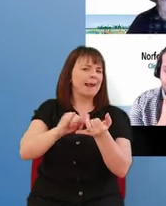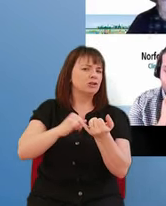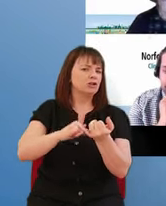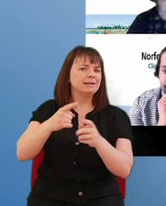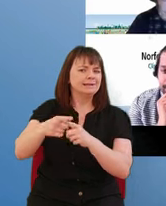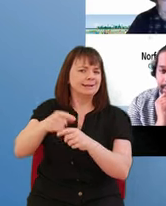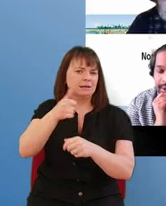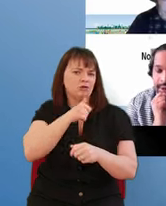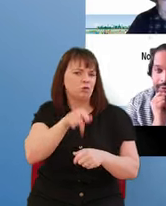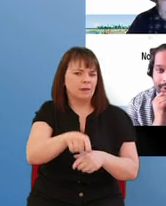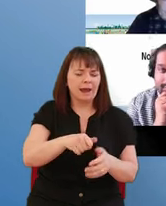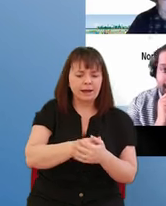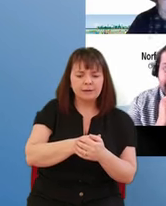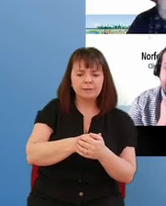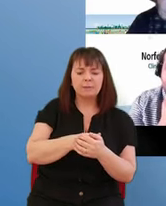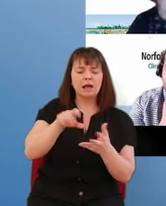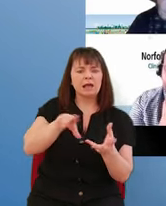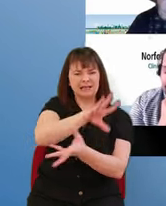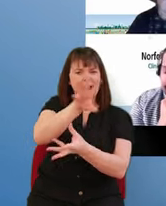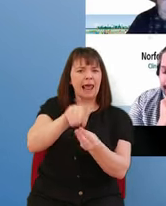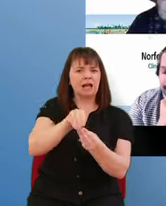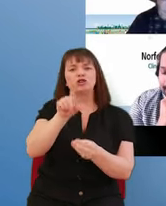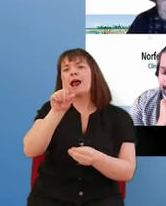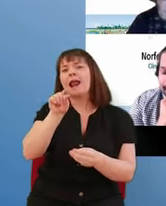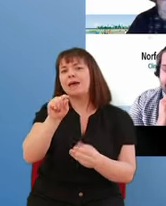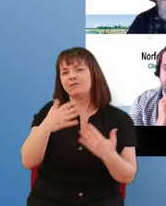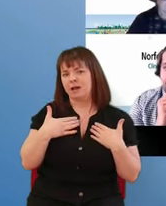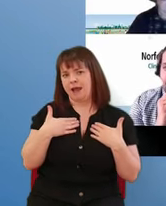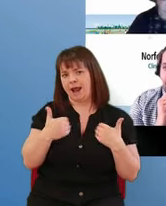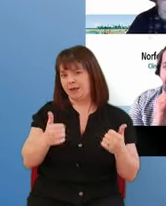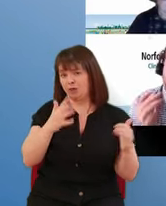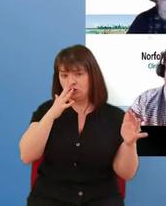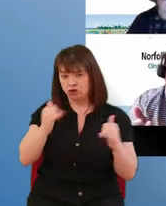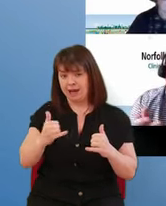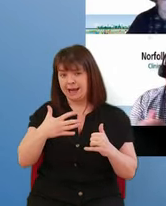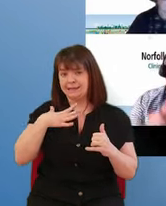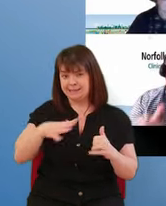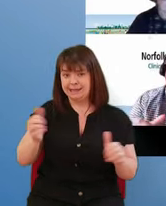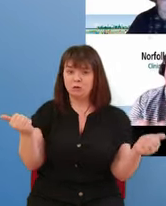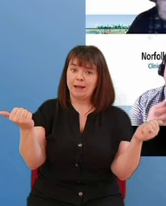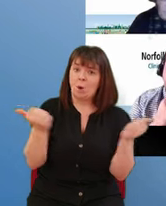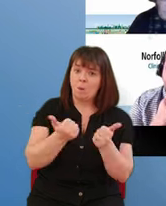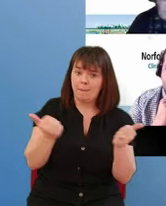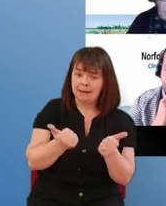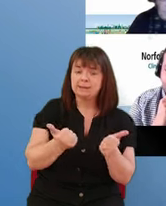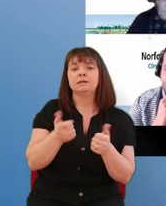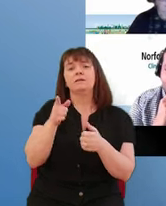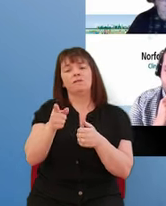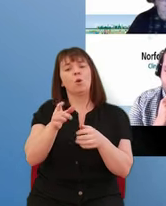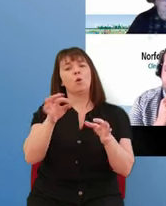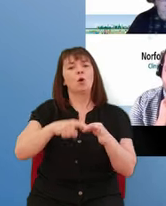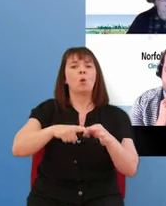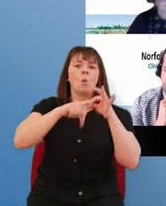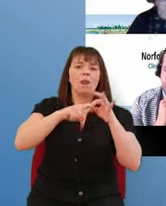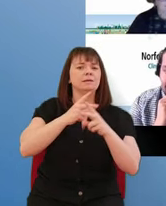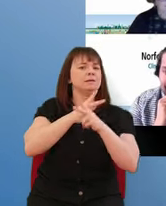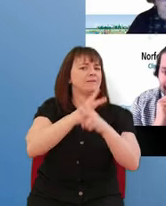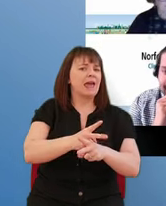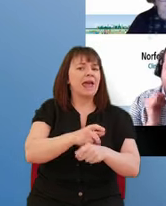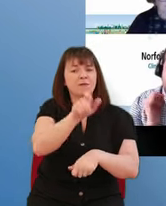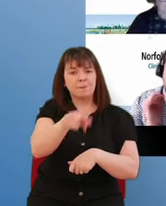our performance of Q3 of this year, and it's important to note that embedded within the paper, historical